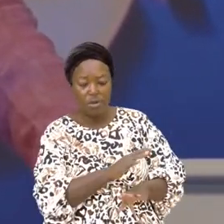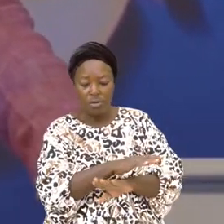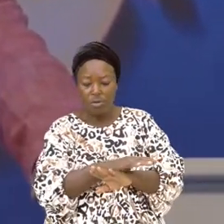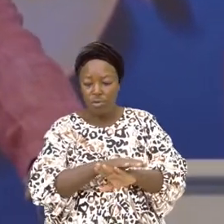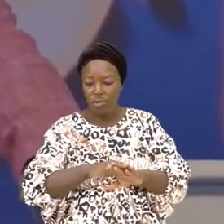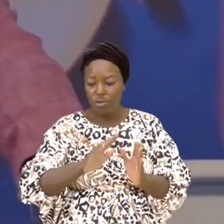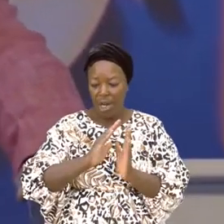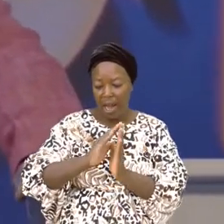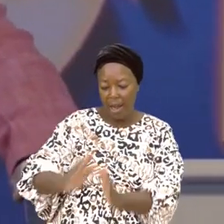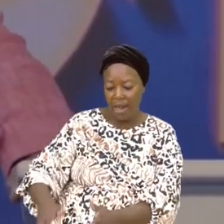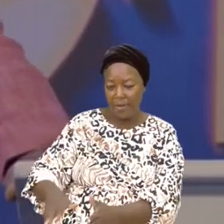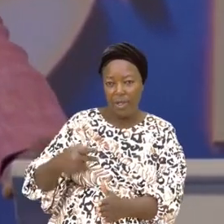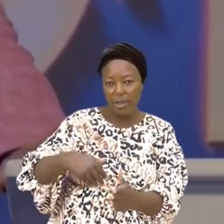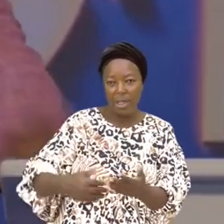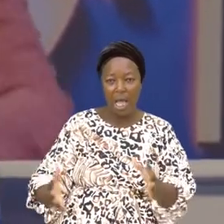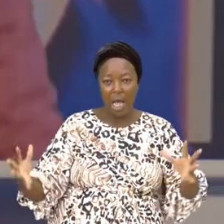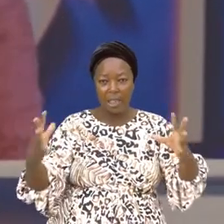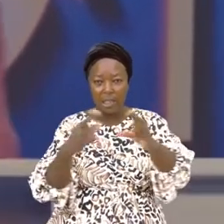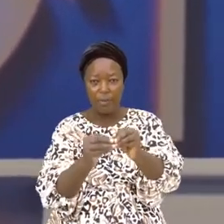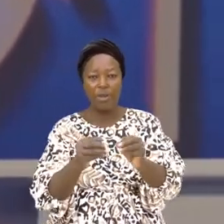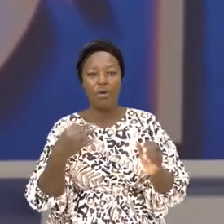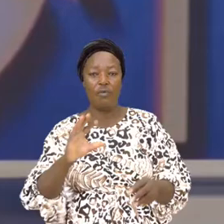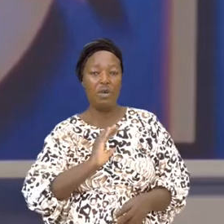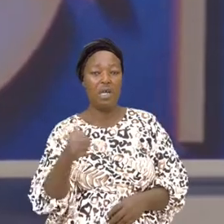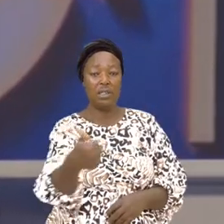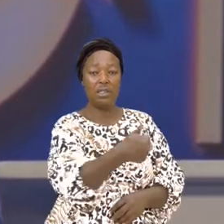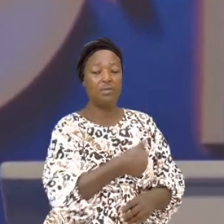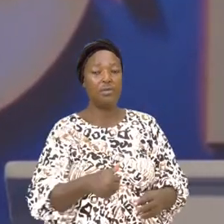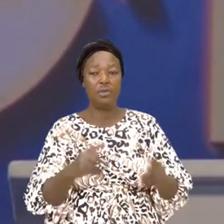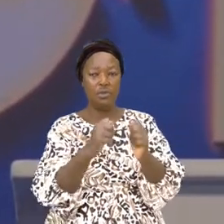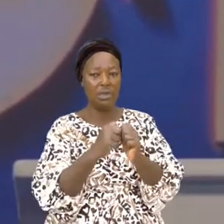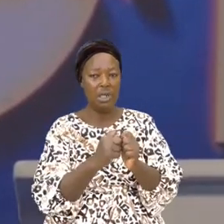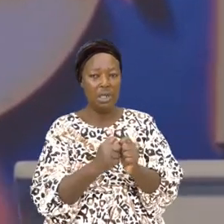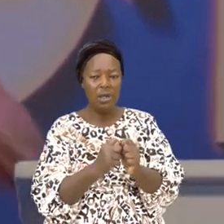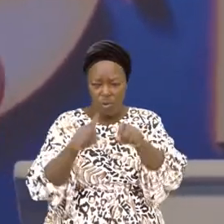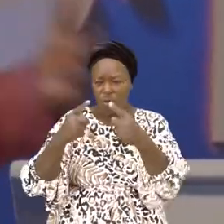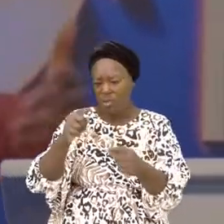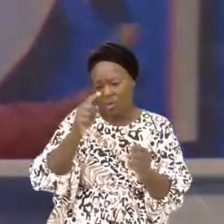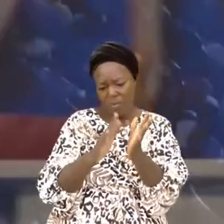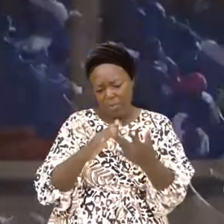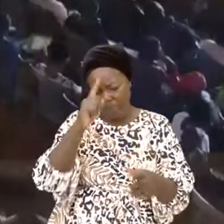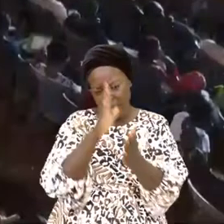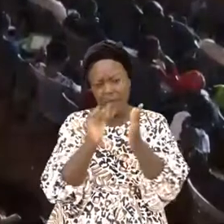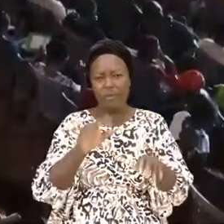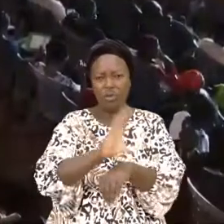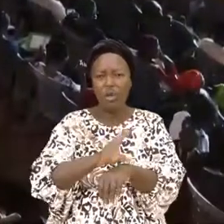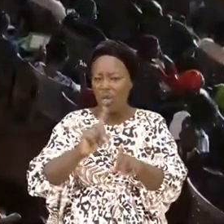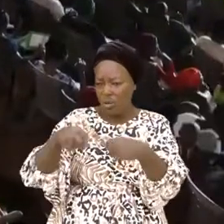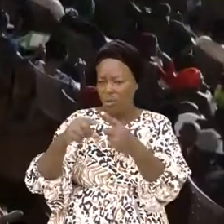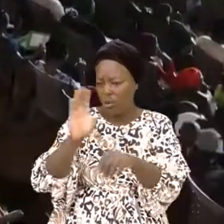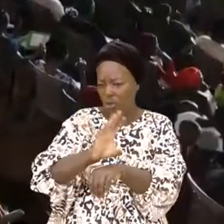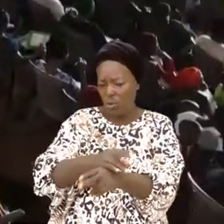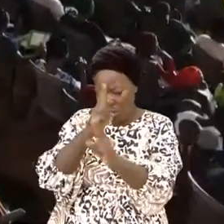forsake the assembling of ourselves together. Get to a Bible-believing church. Get to a church